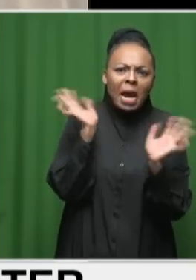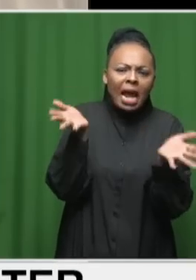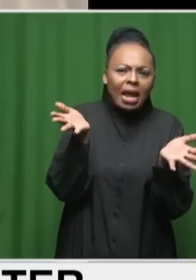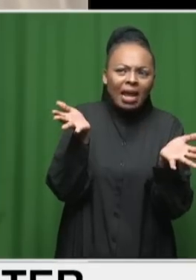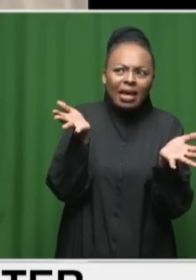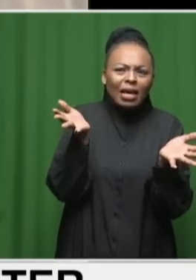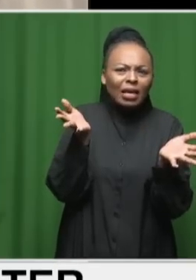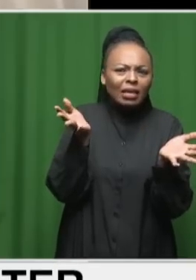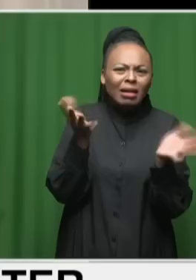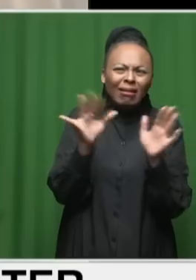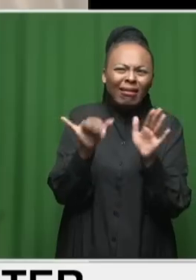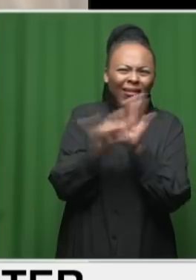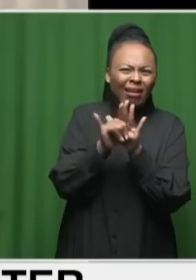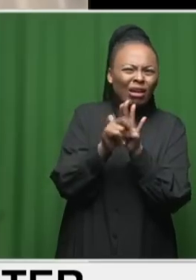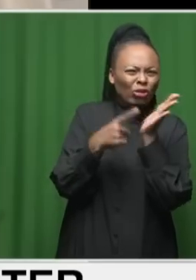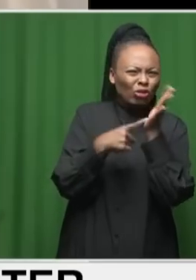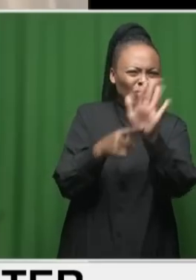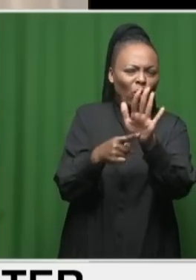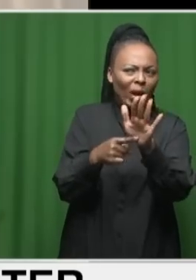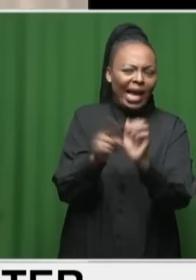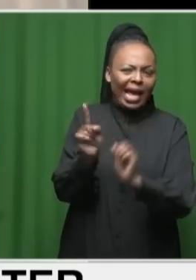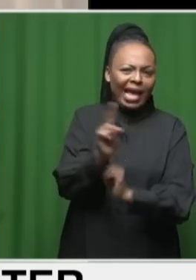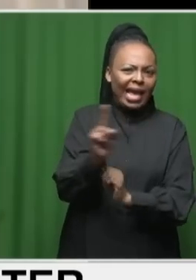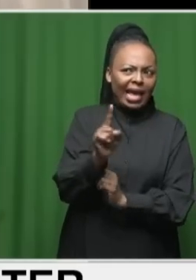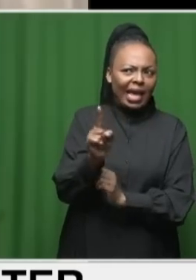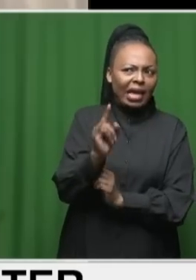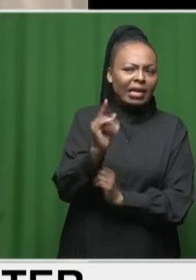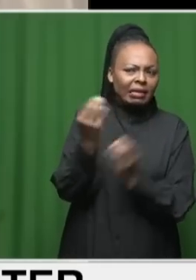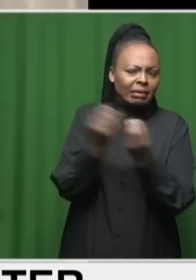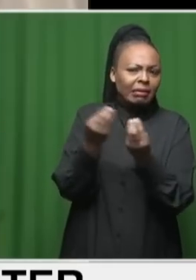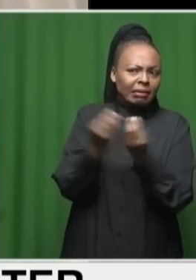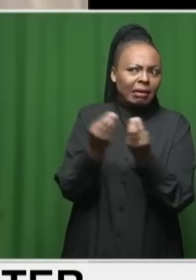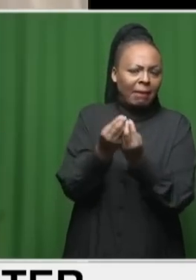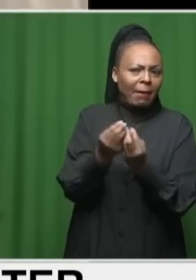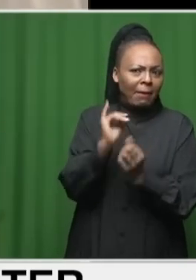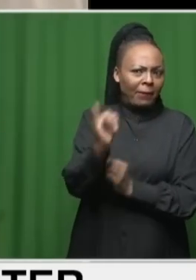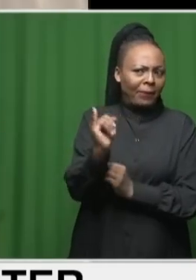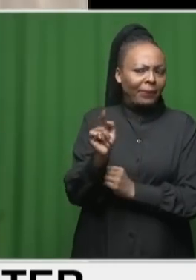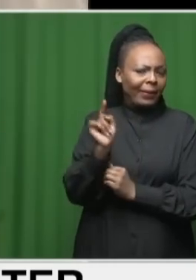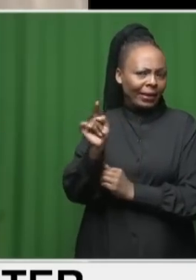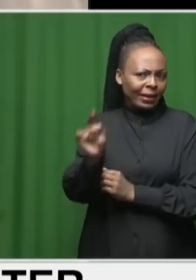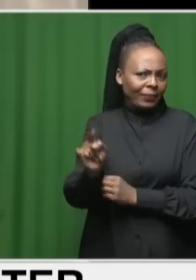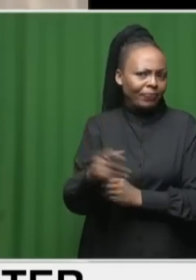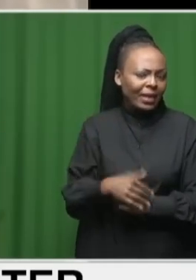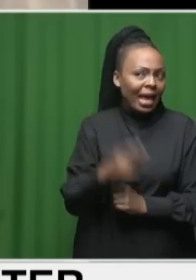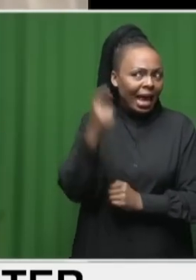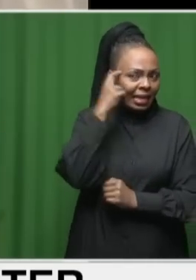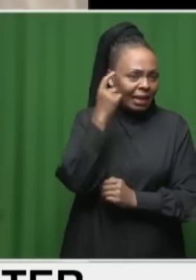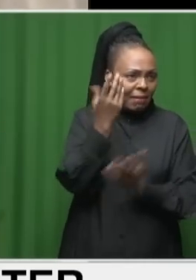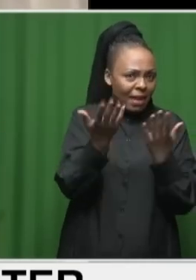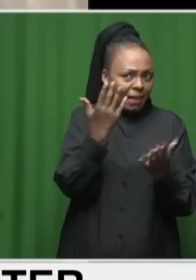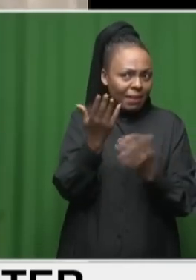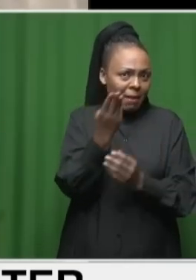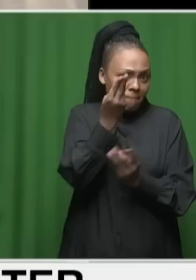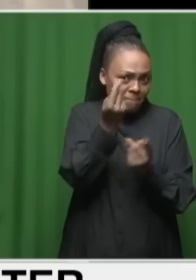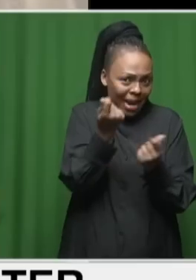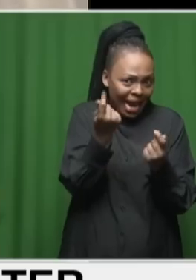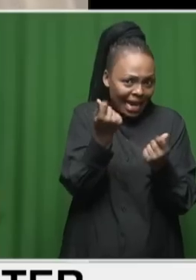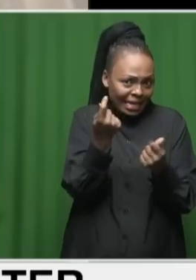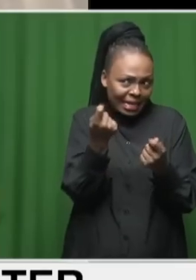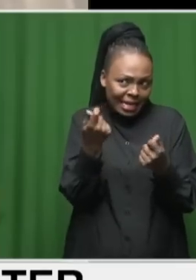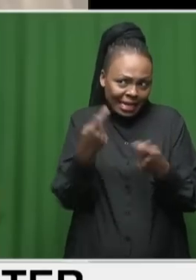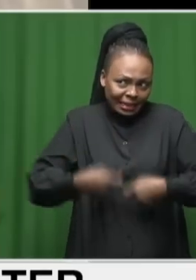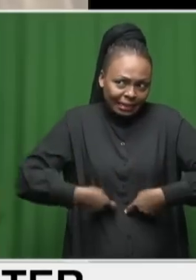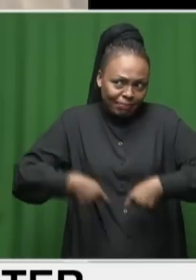it is so expensive. I think the money that the government is spending on this private